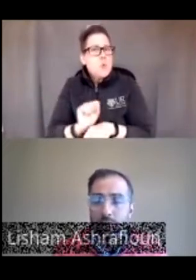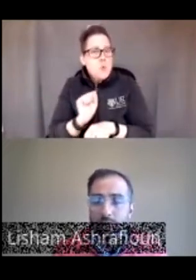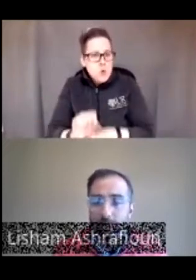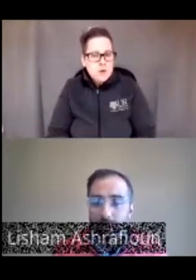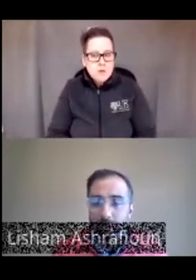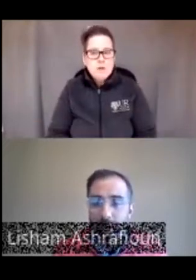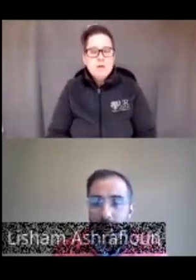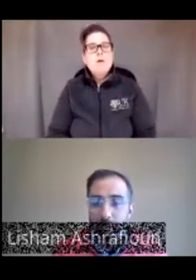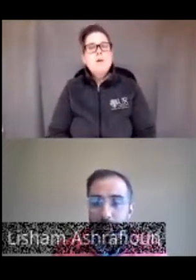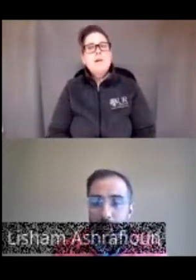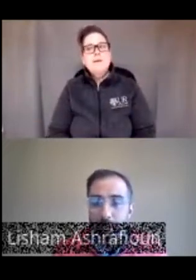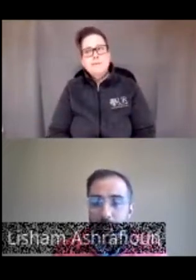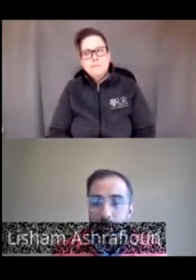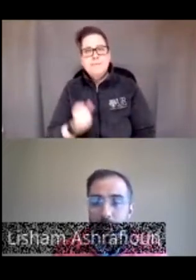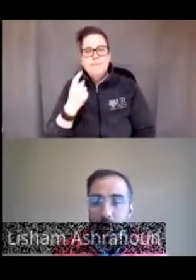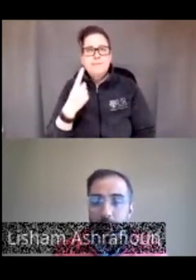been noticeably